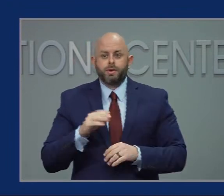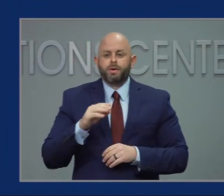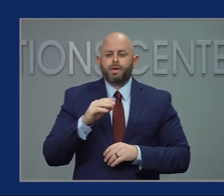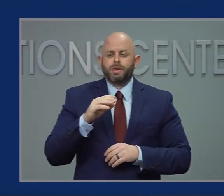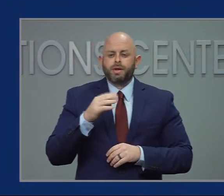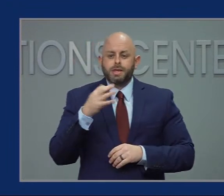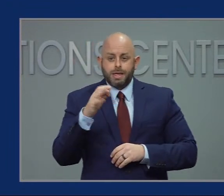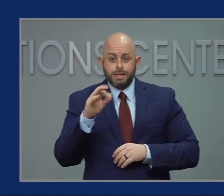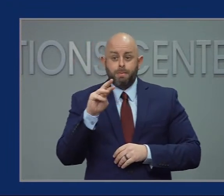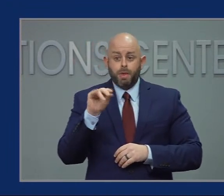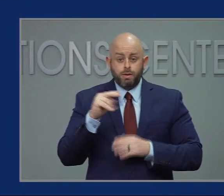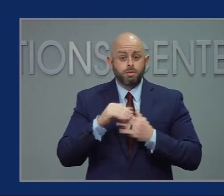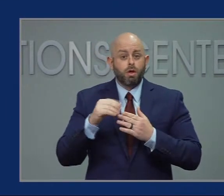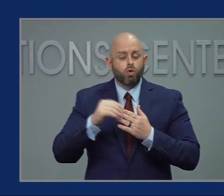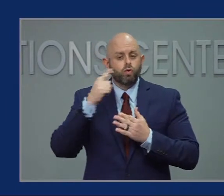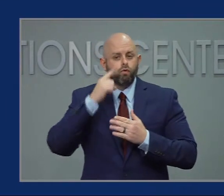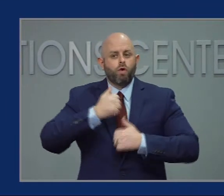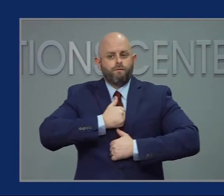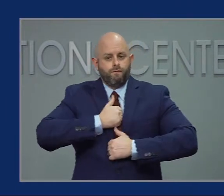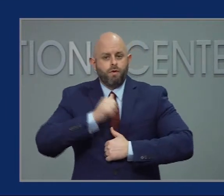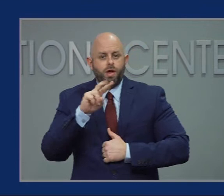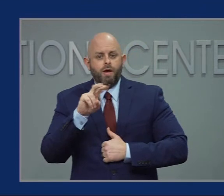military families.